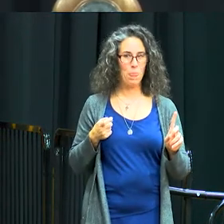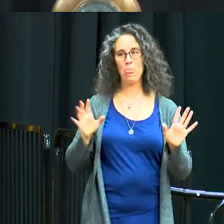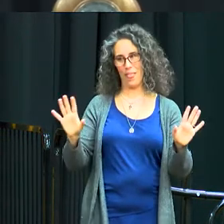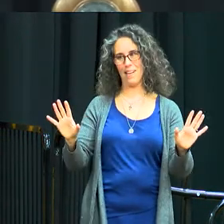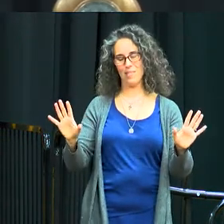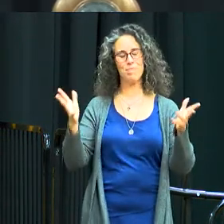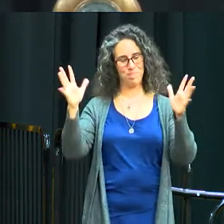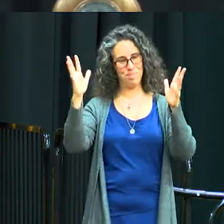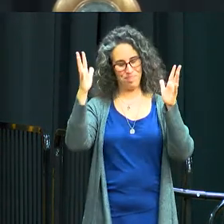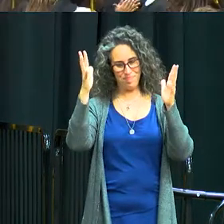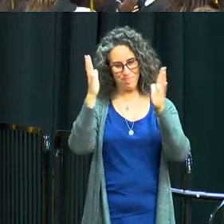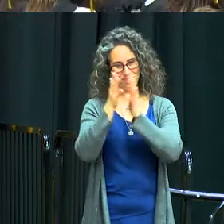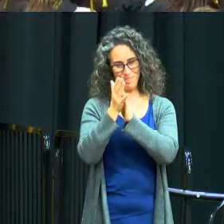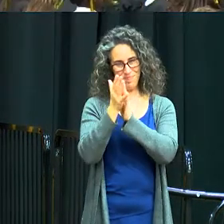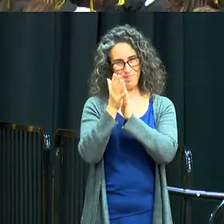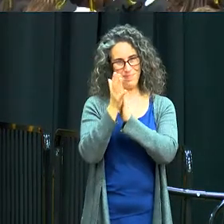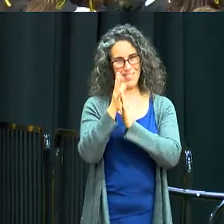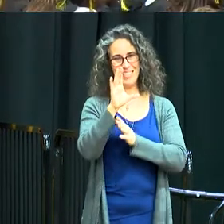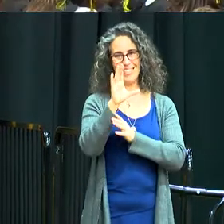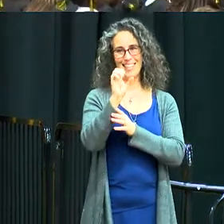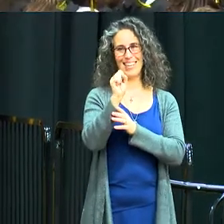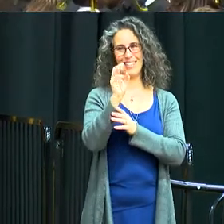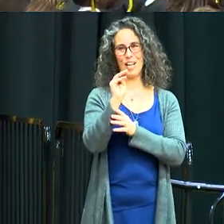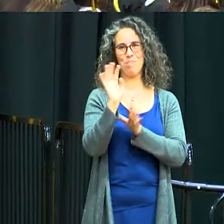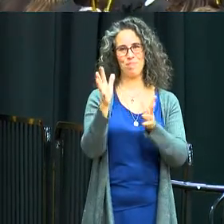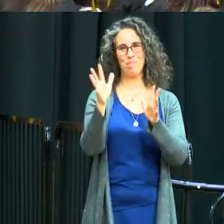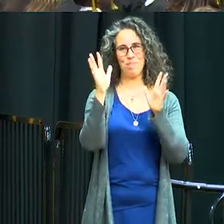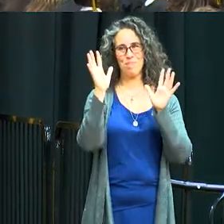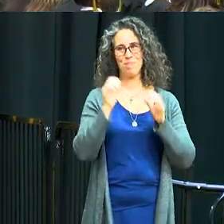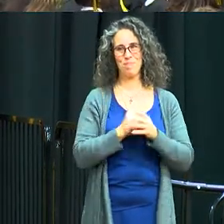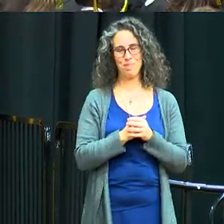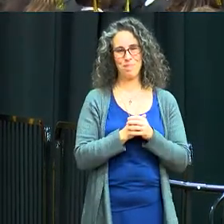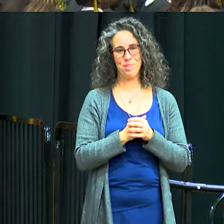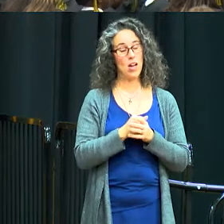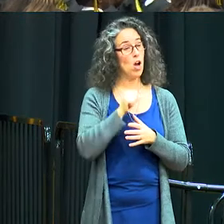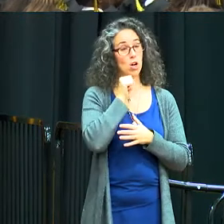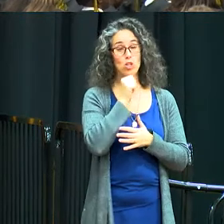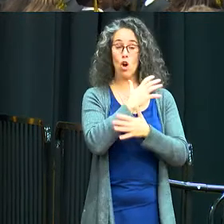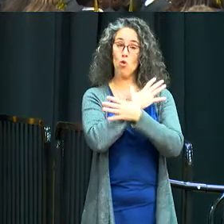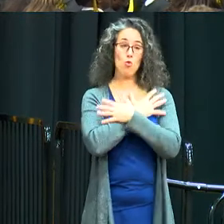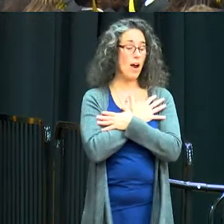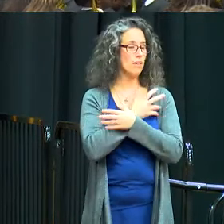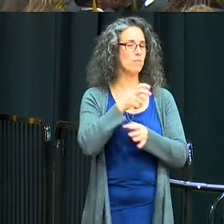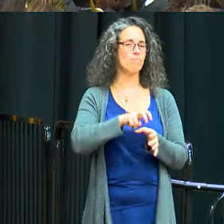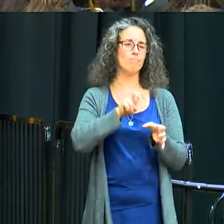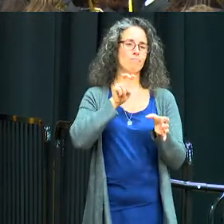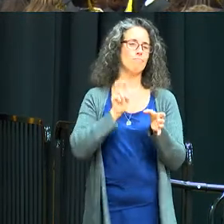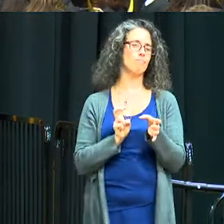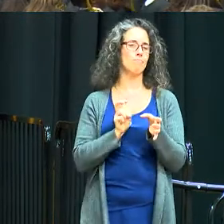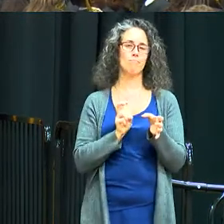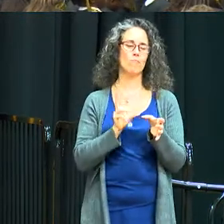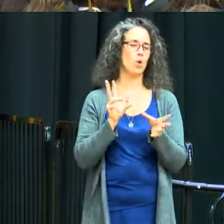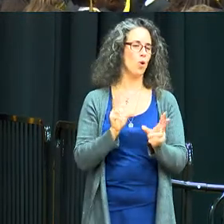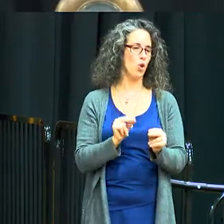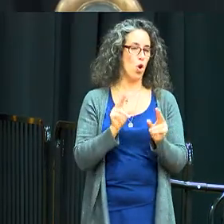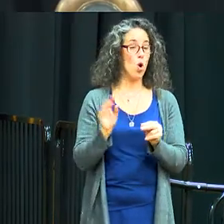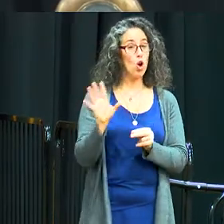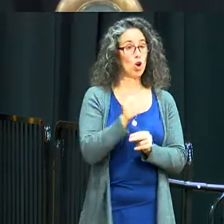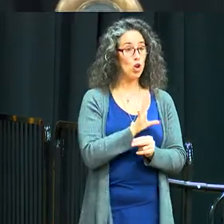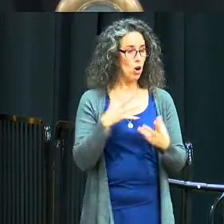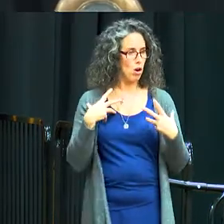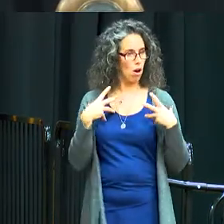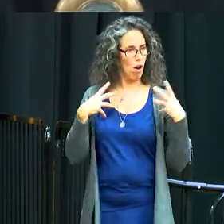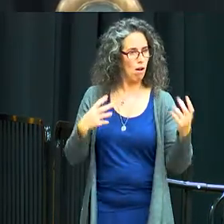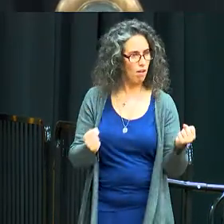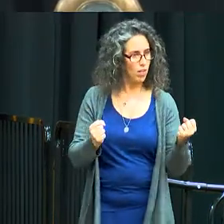I'll give you applause for CSM. Don't rest on your laurels. Use the courage and confidence you've gained here